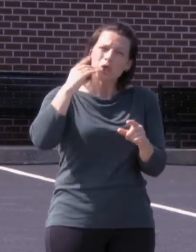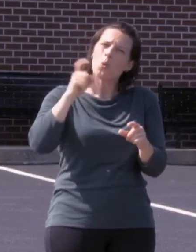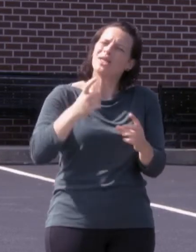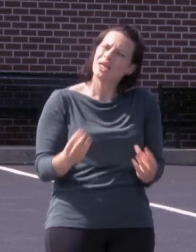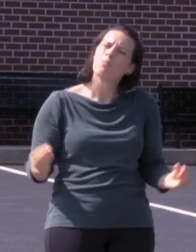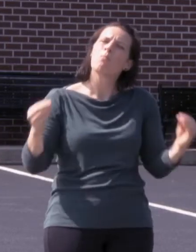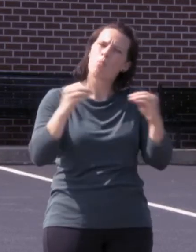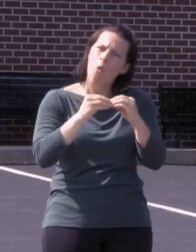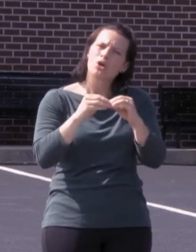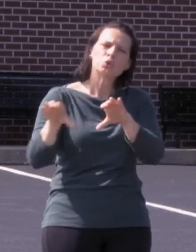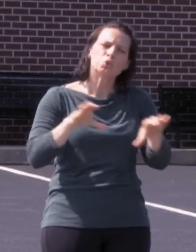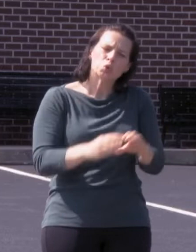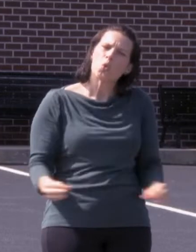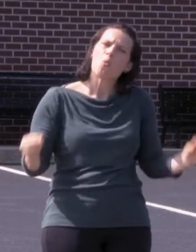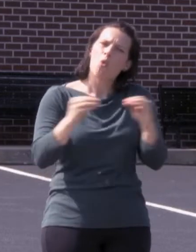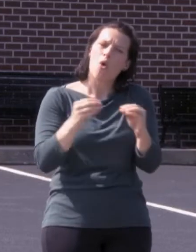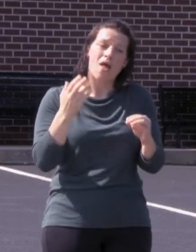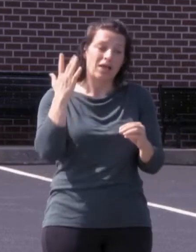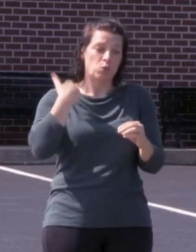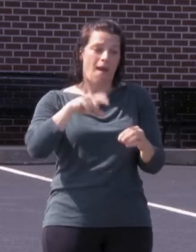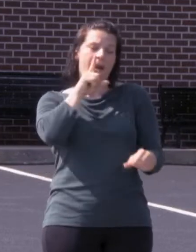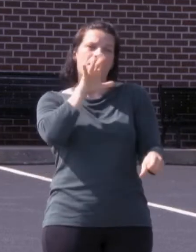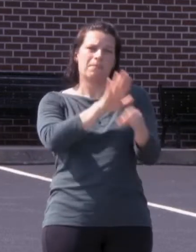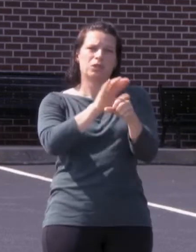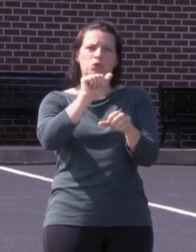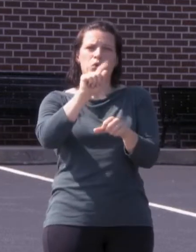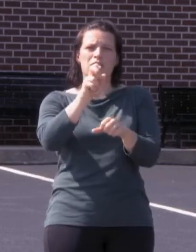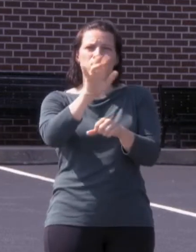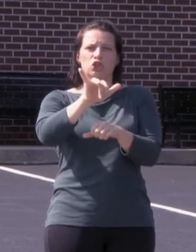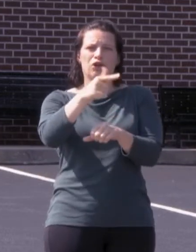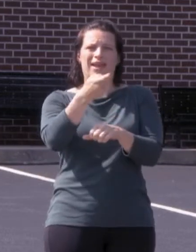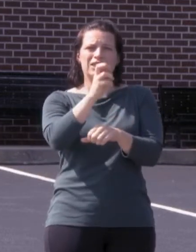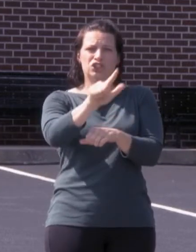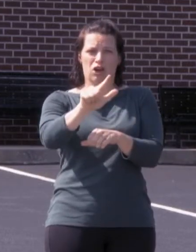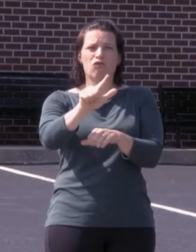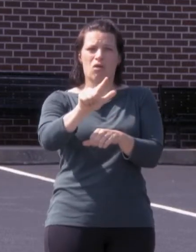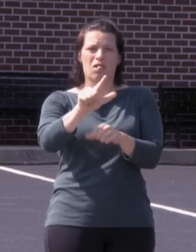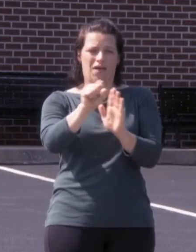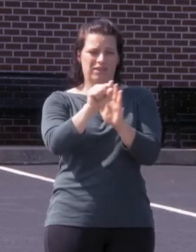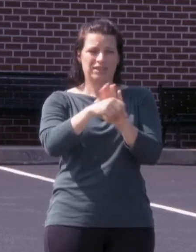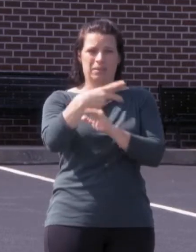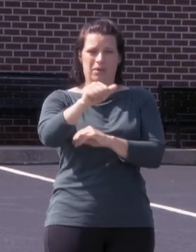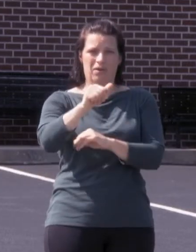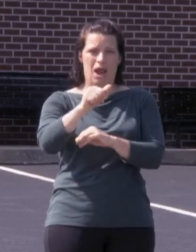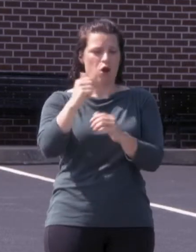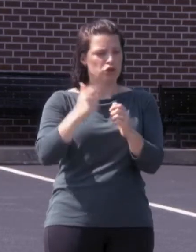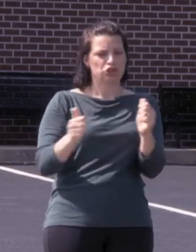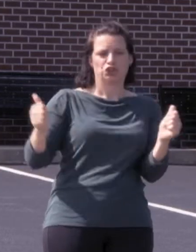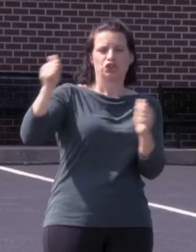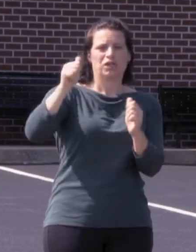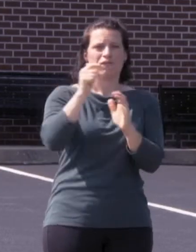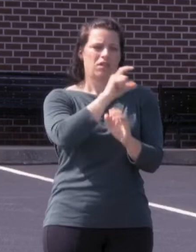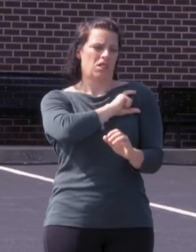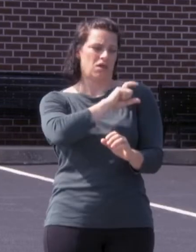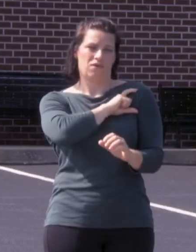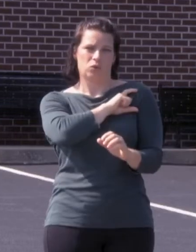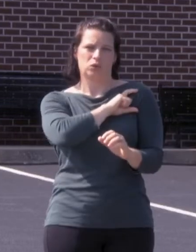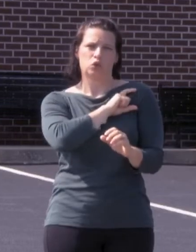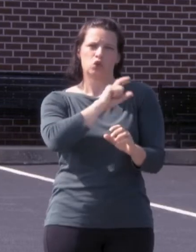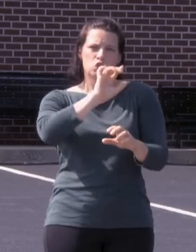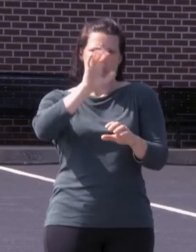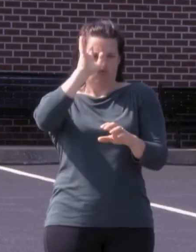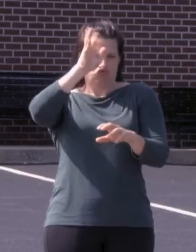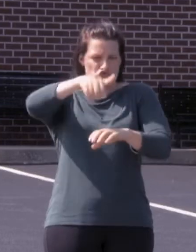more steps. That's why I'm committed as the Attorney General of the Commonwealth of Pennsylvania, our Chief Law Enforcement Officer, to